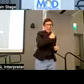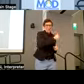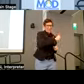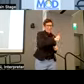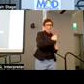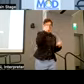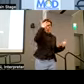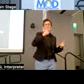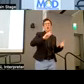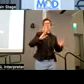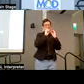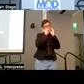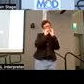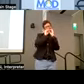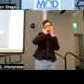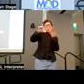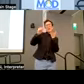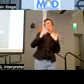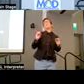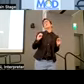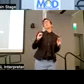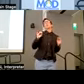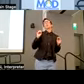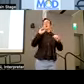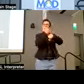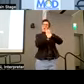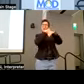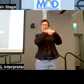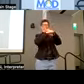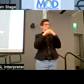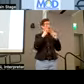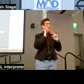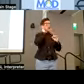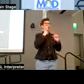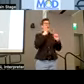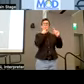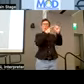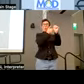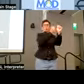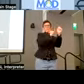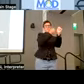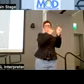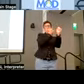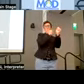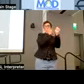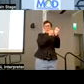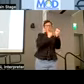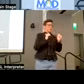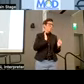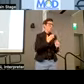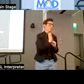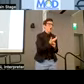So we went in there and with the whole purpose of avoiding this and just getting a waiver. And that was the whole culture, right?